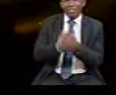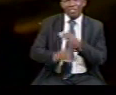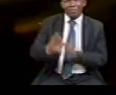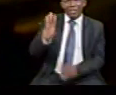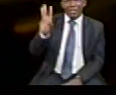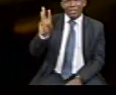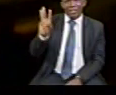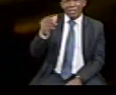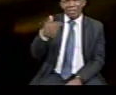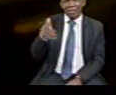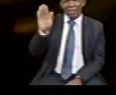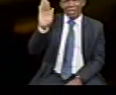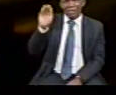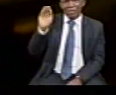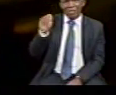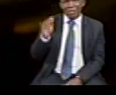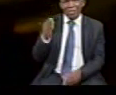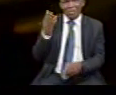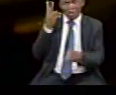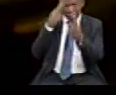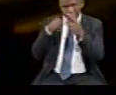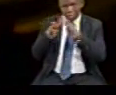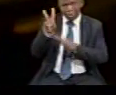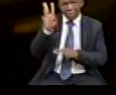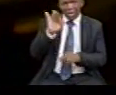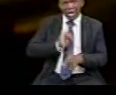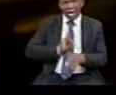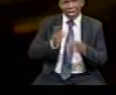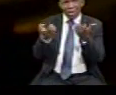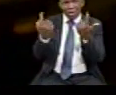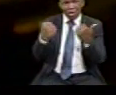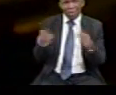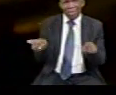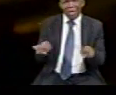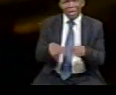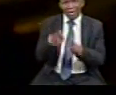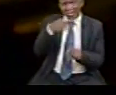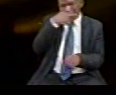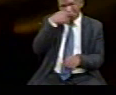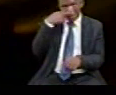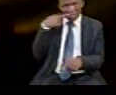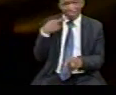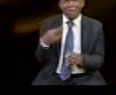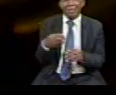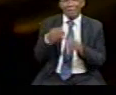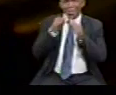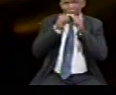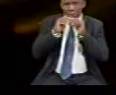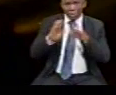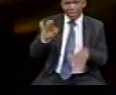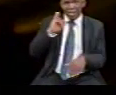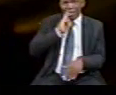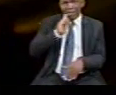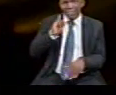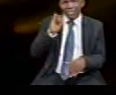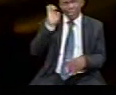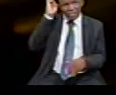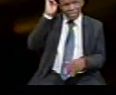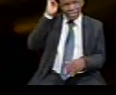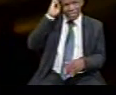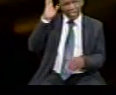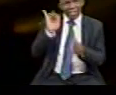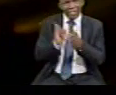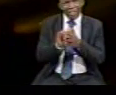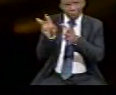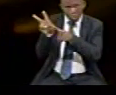says, "Behold, I come. Behold, I come as a thief. Blessed are he that watcheth and keepeth his